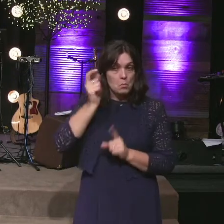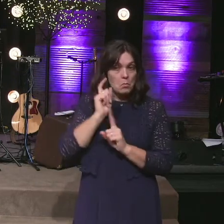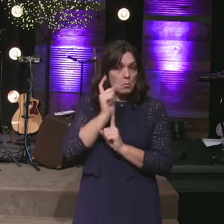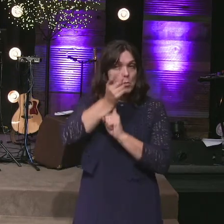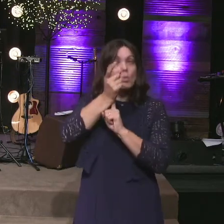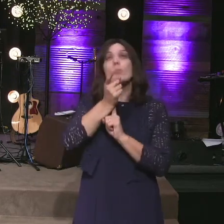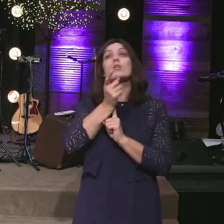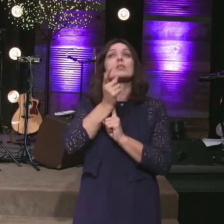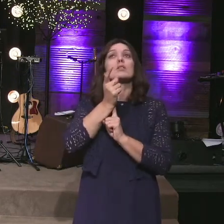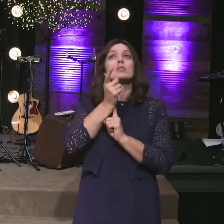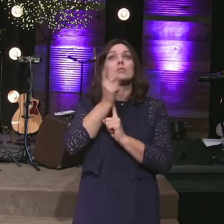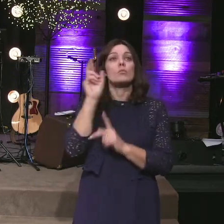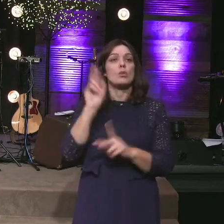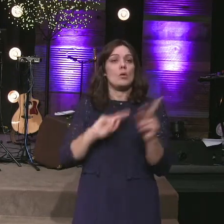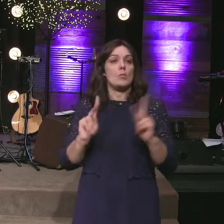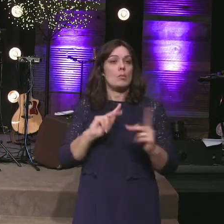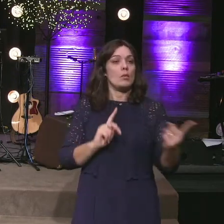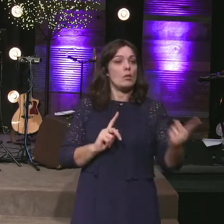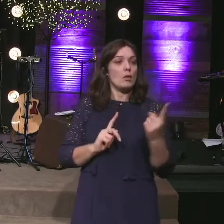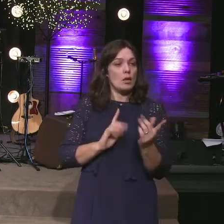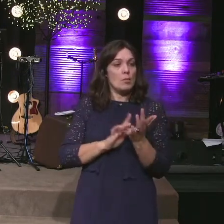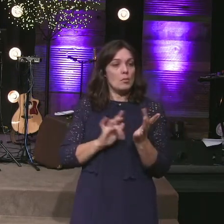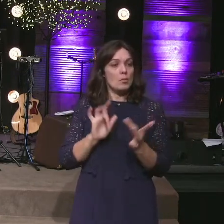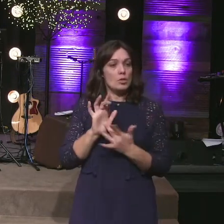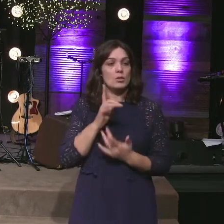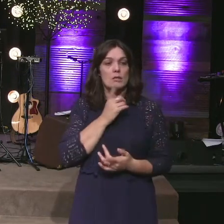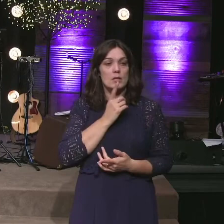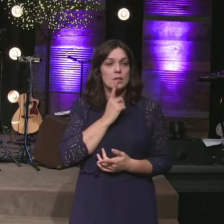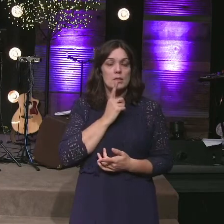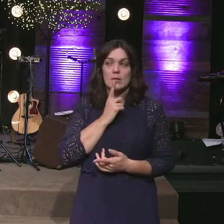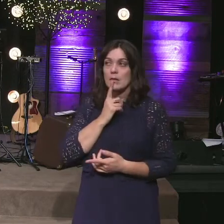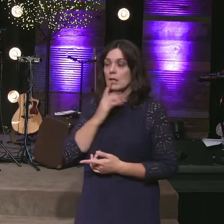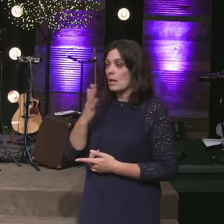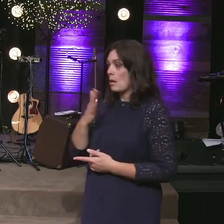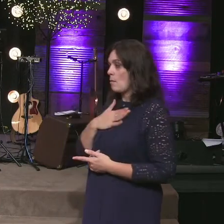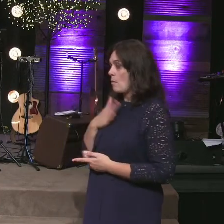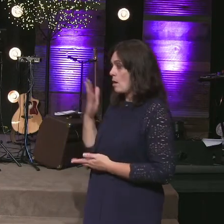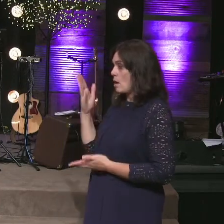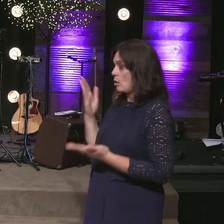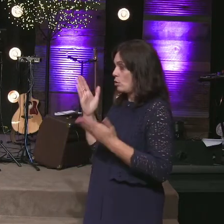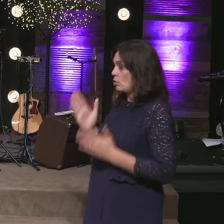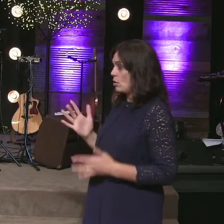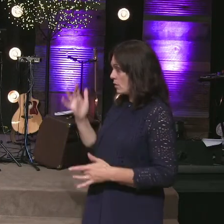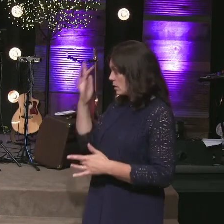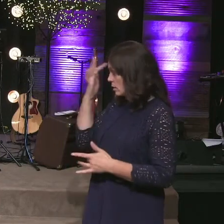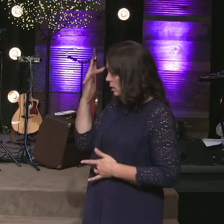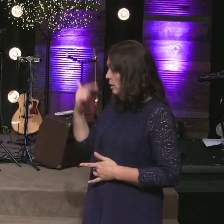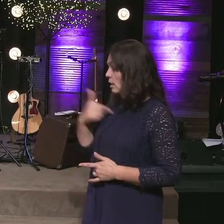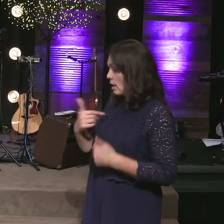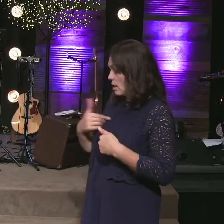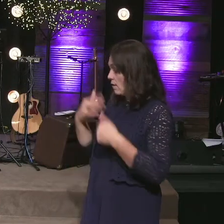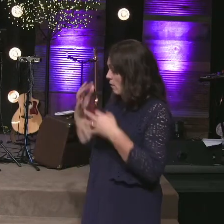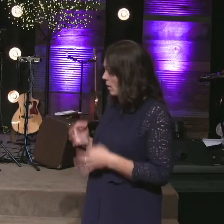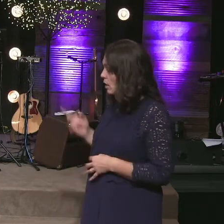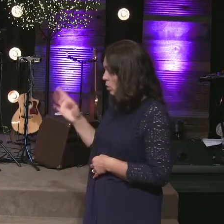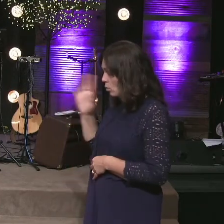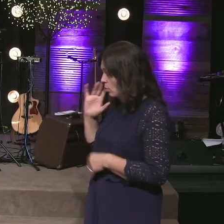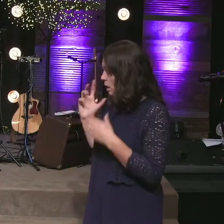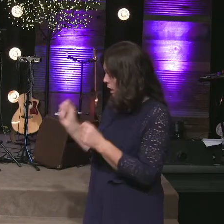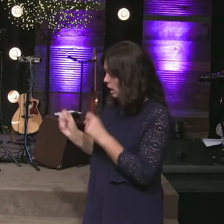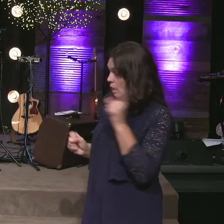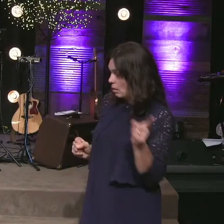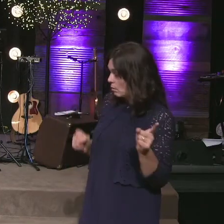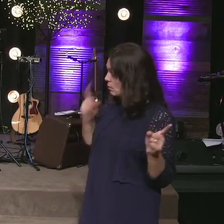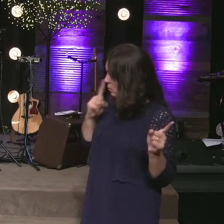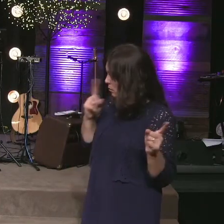where people came to Jesus and said, my servant is sick. I have faith for you to heal him. Would you heal